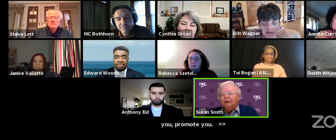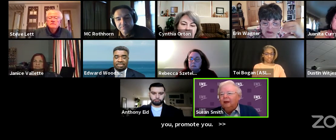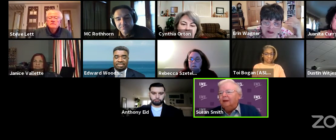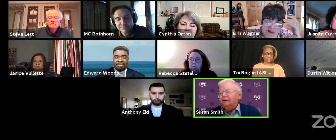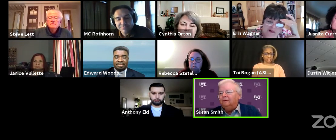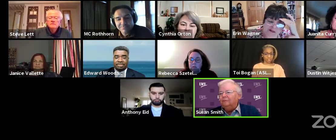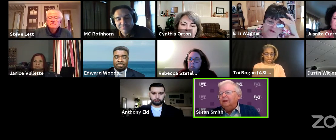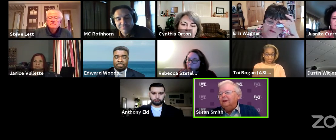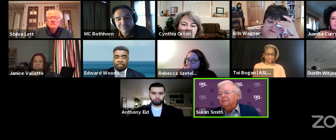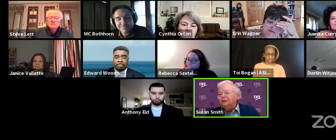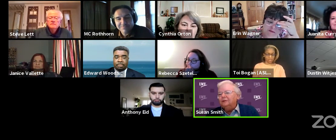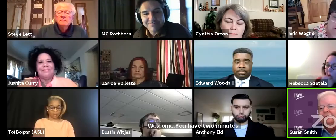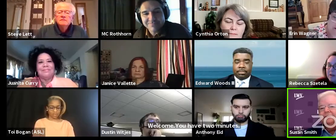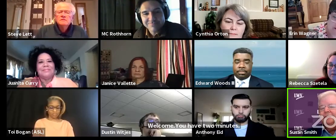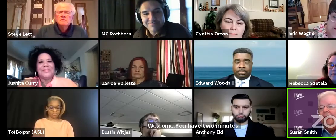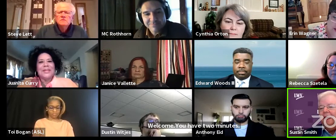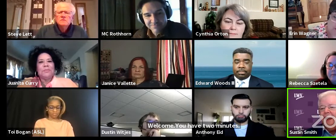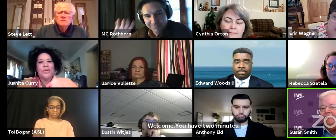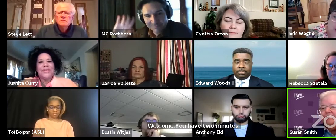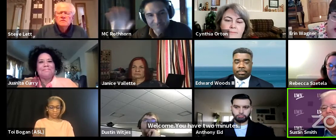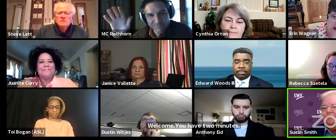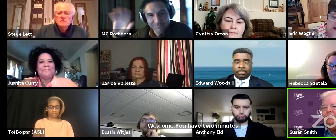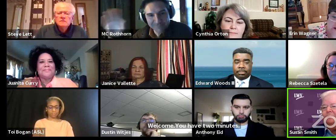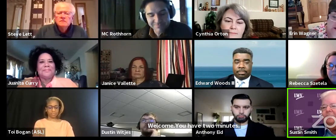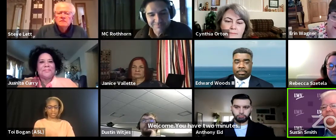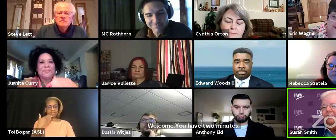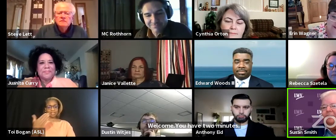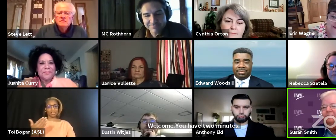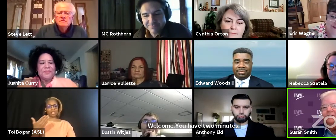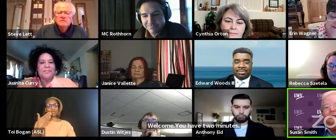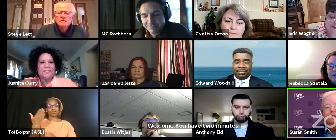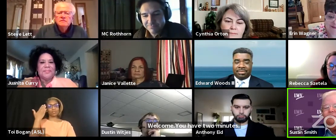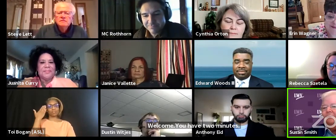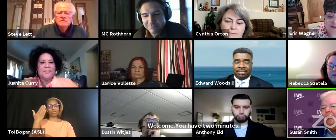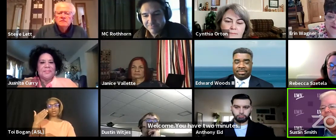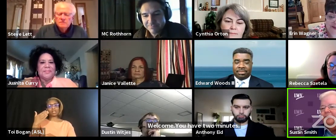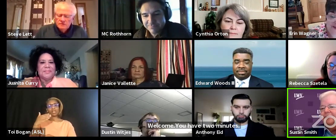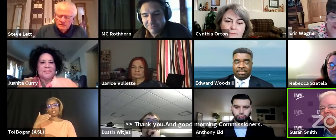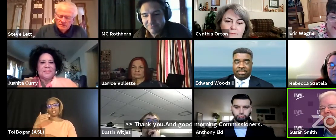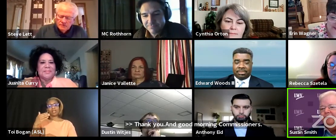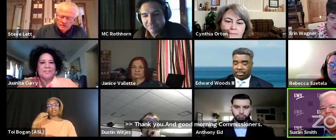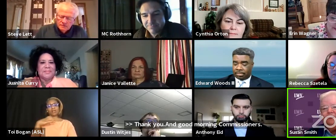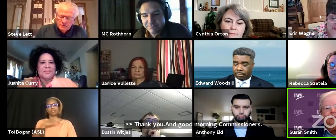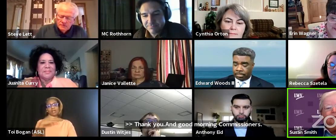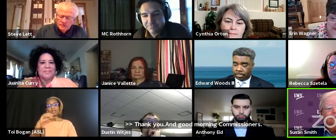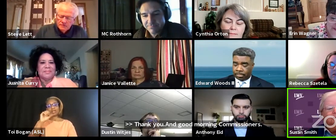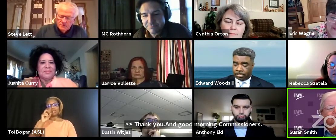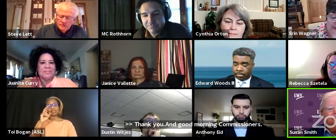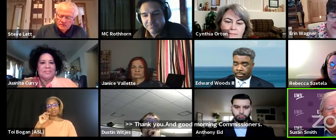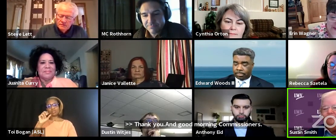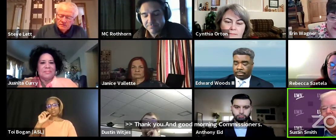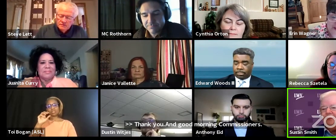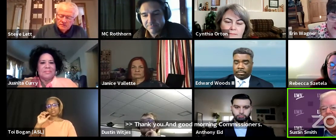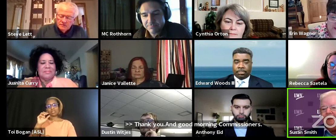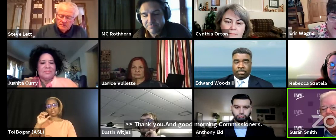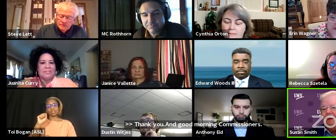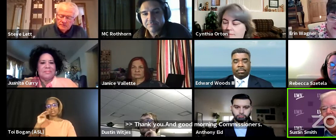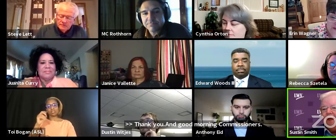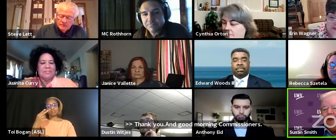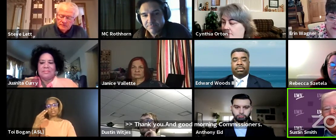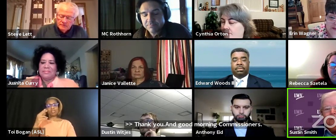Thank you, and good morning, commissioners. I'm Susan Smith, Vice President for Advocacy for the League of Women Voters of